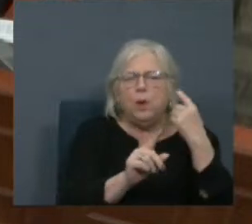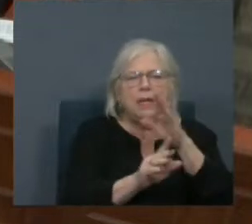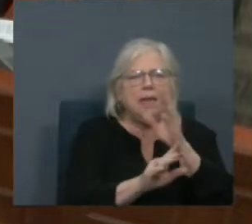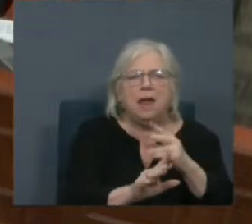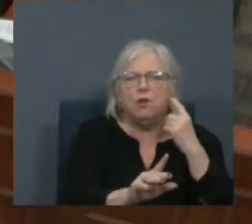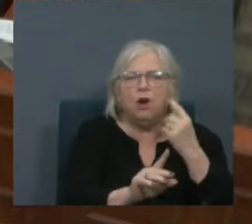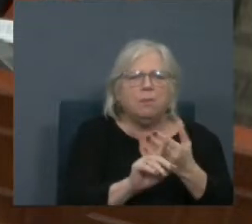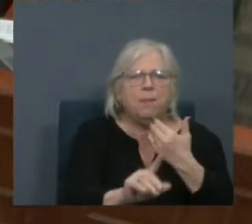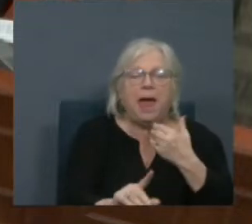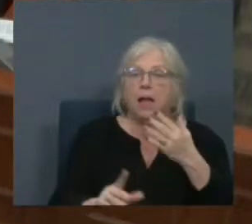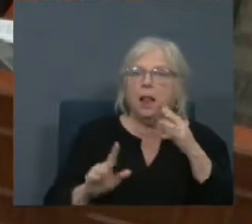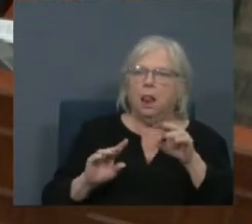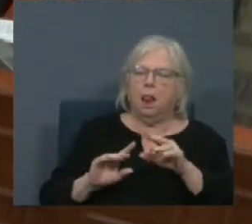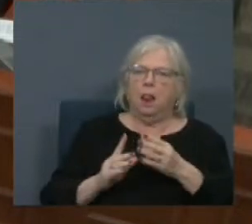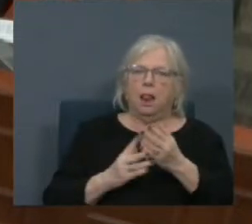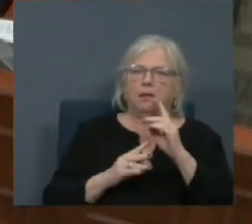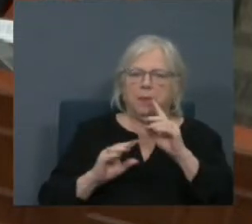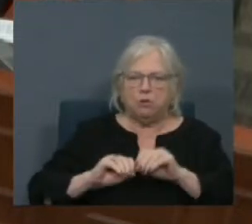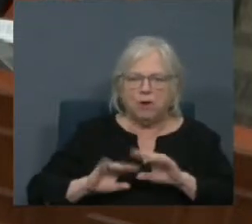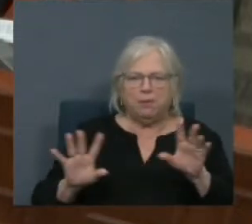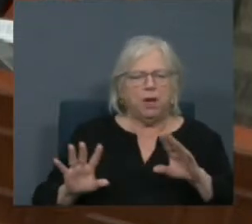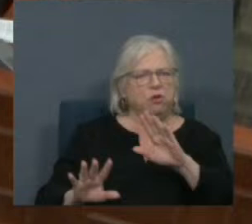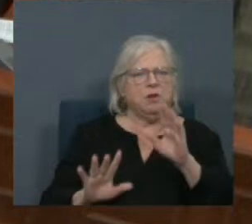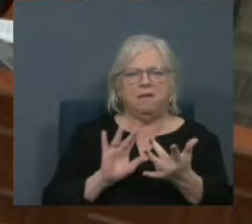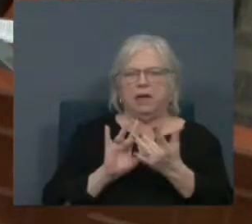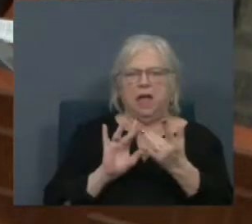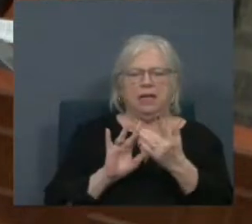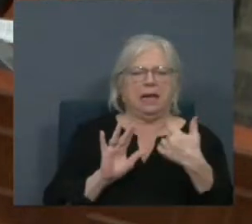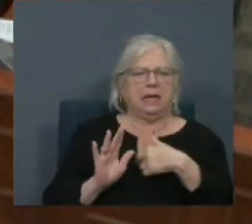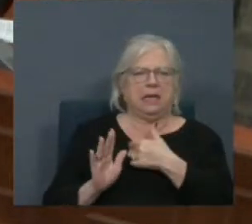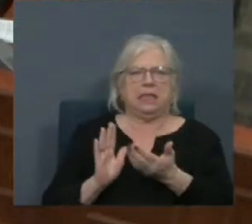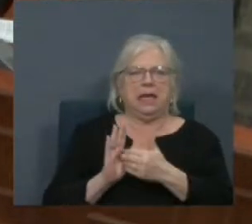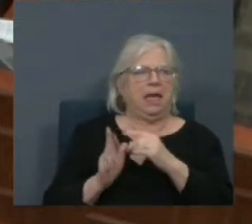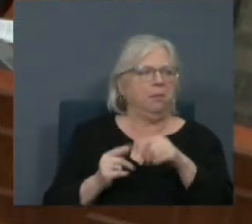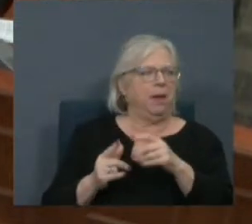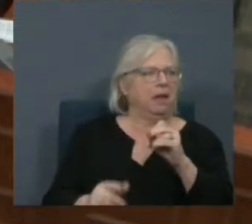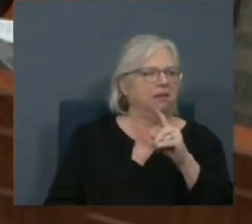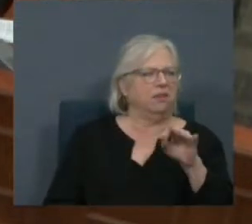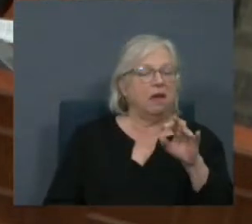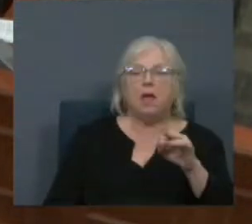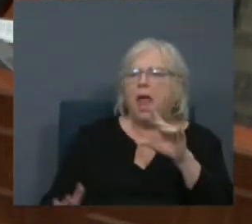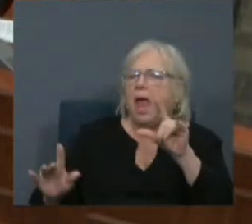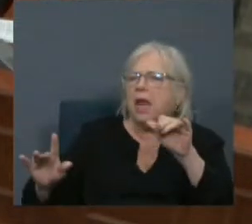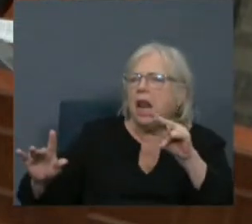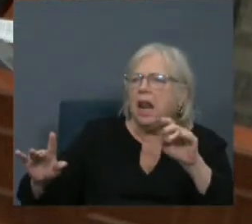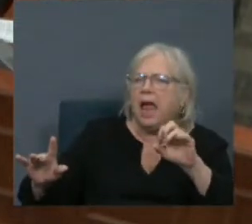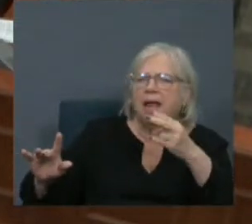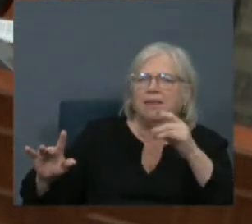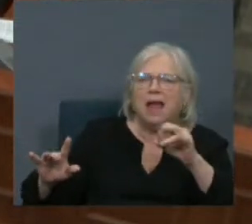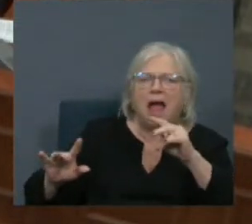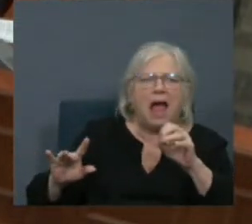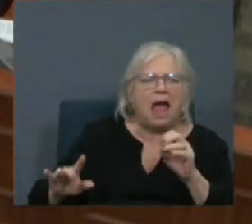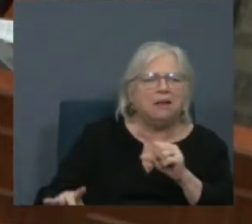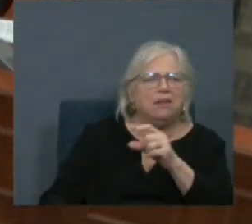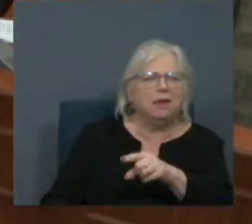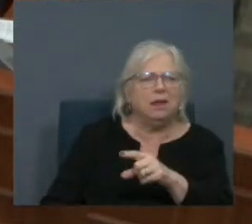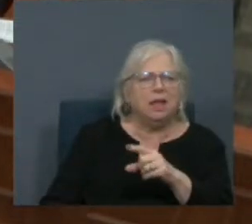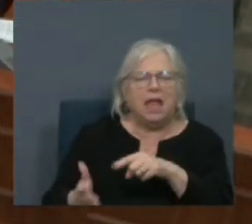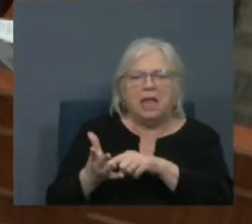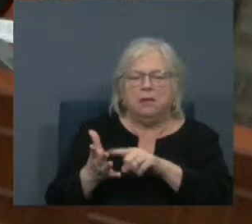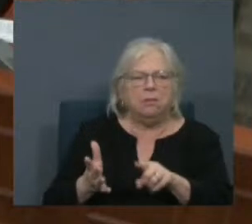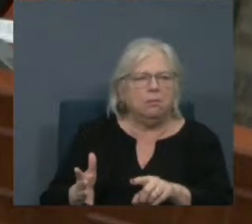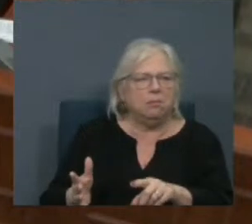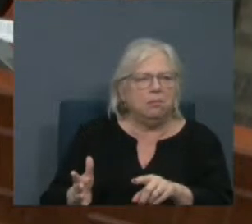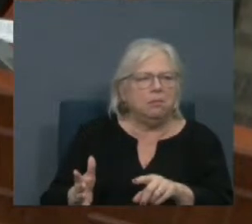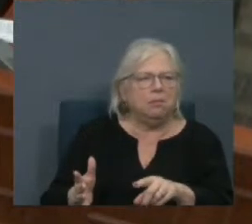Let's be transparent. You never got back to us about stuff. And Lance Hines is paid for